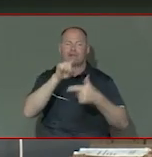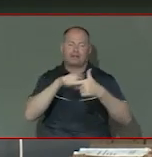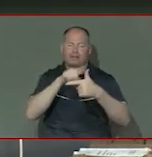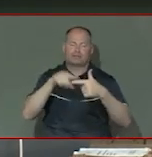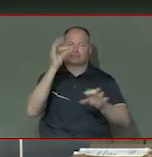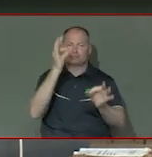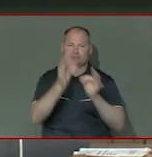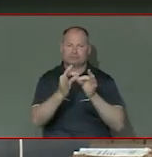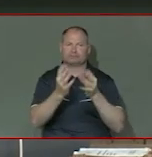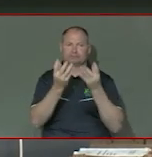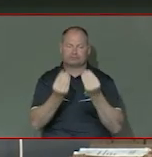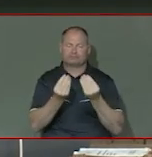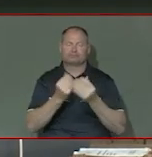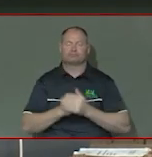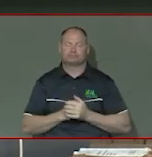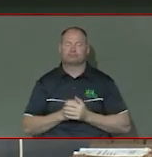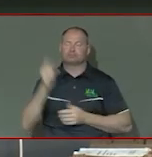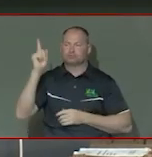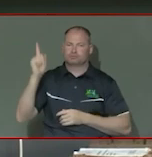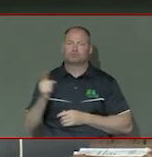Okay.